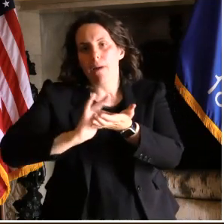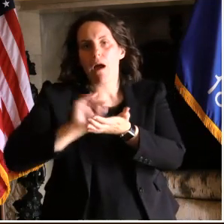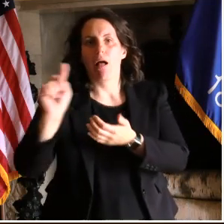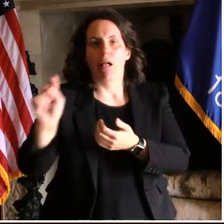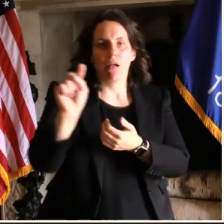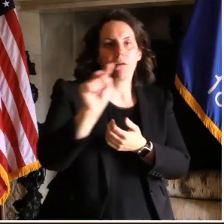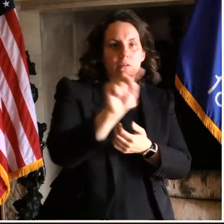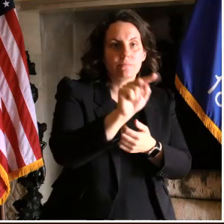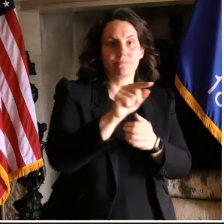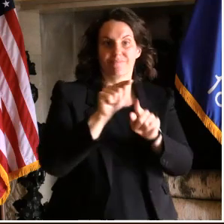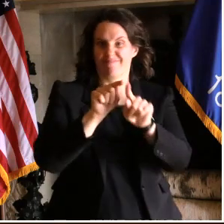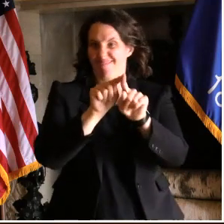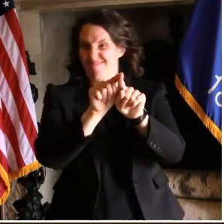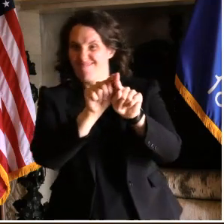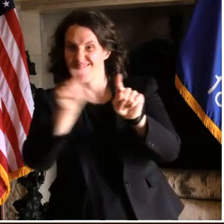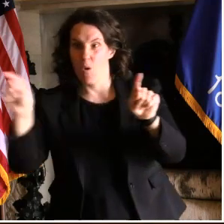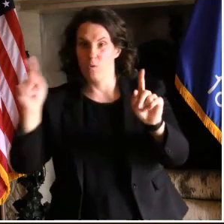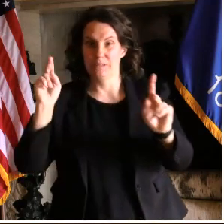have